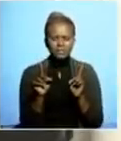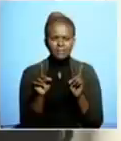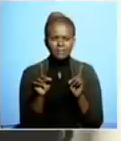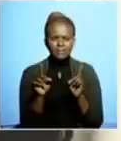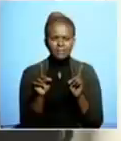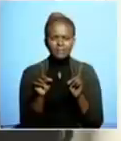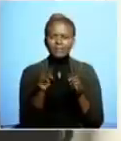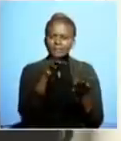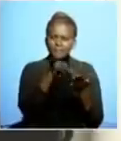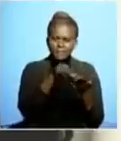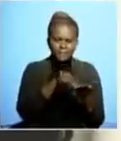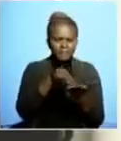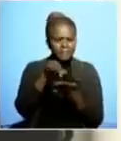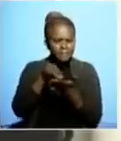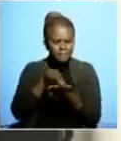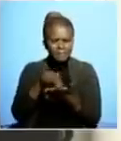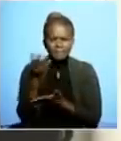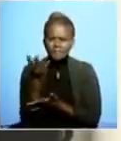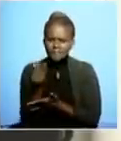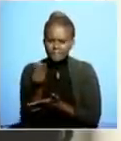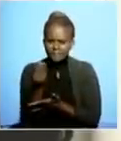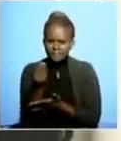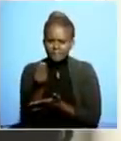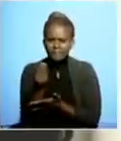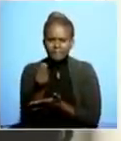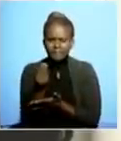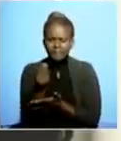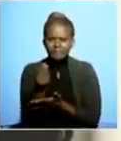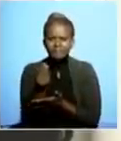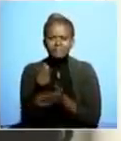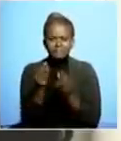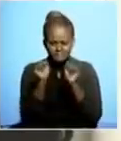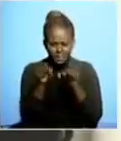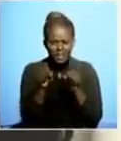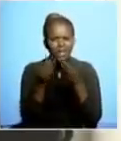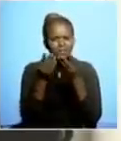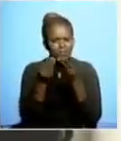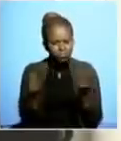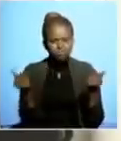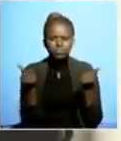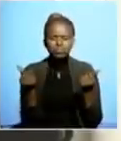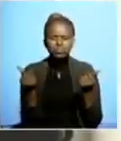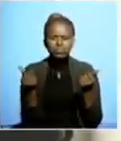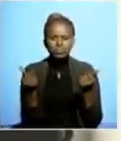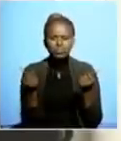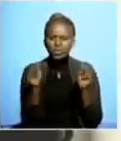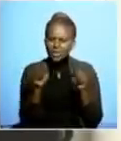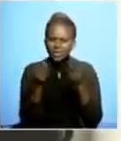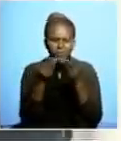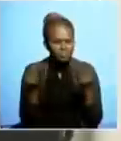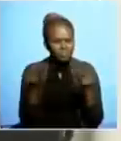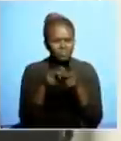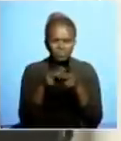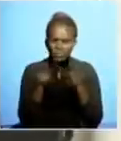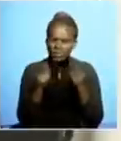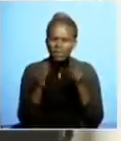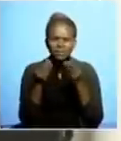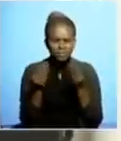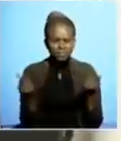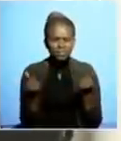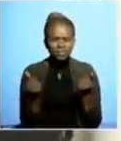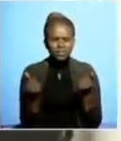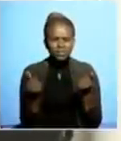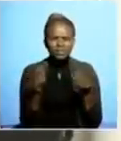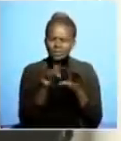Those millions of kwacha will evaporate like morning dew in a short while, in